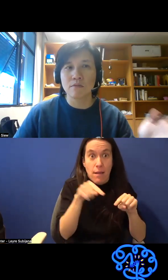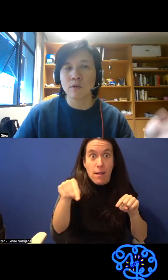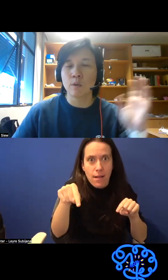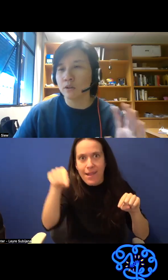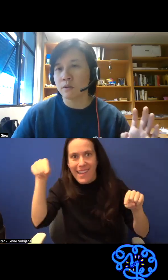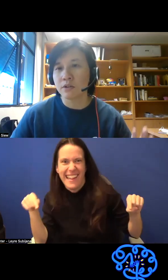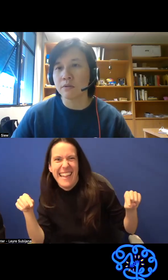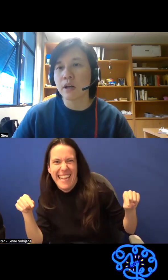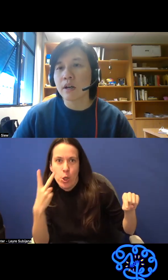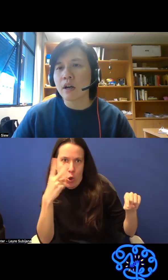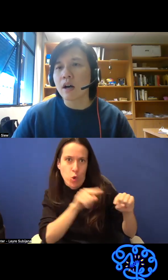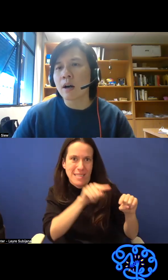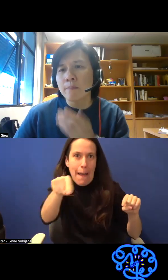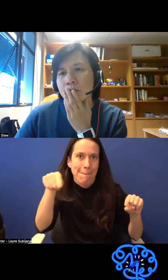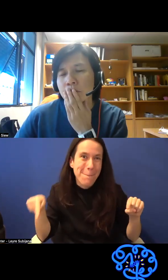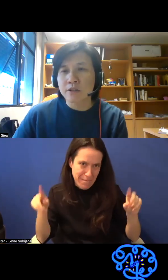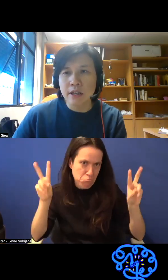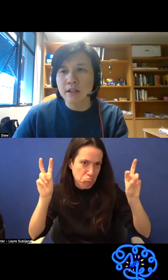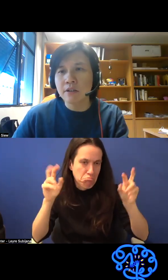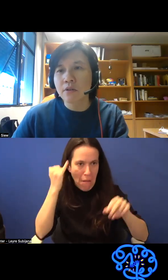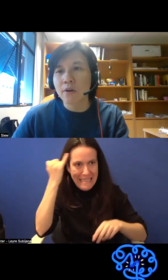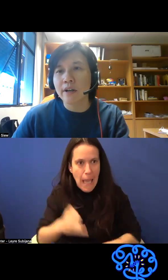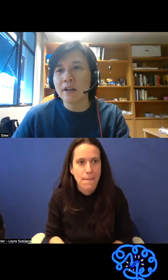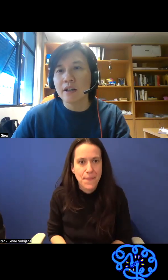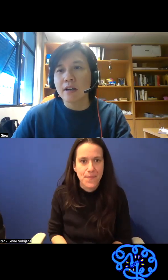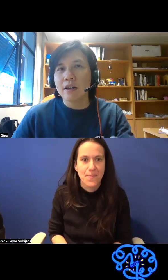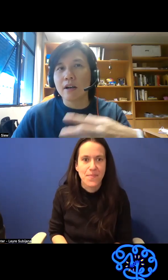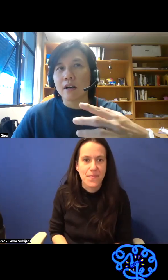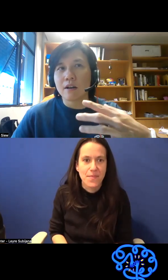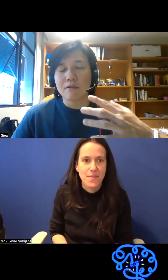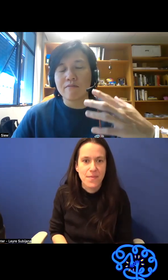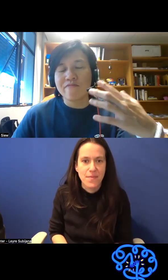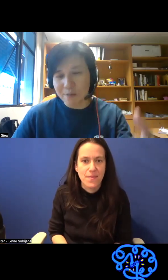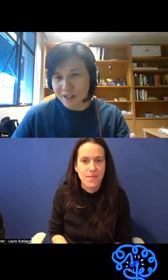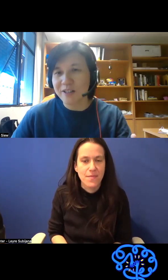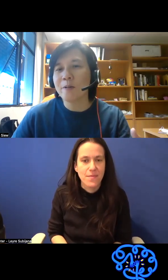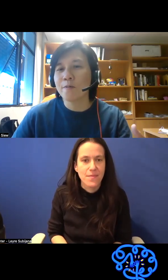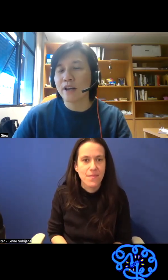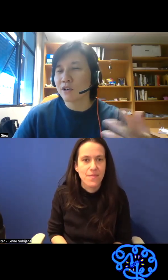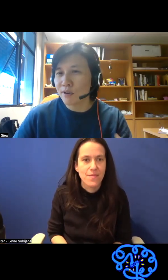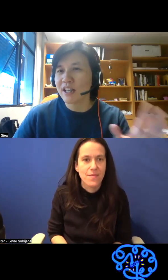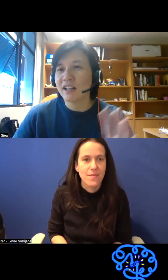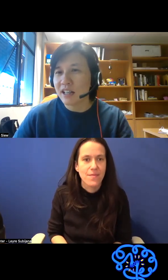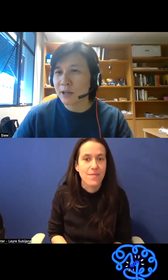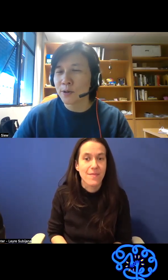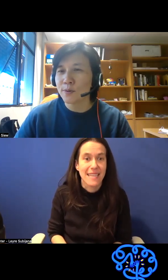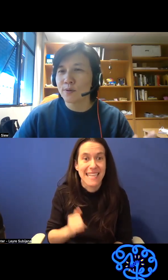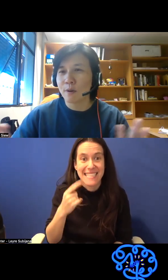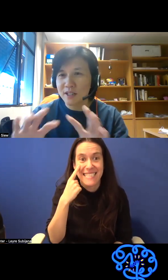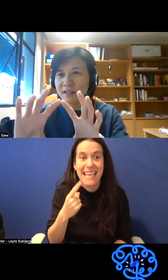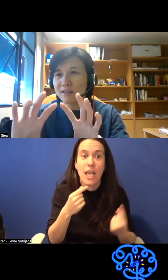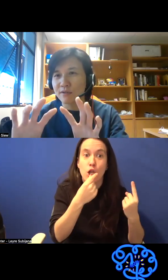from word one to word two. So there's a little toy network here where the green and the